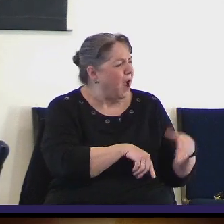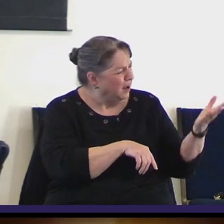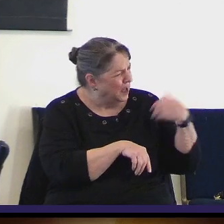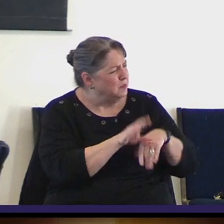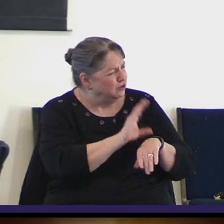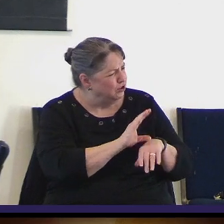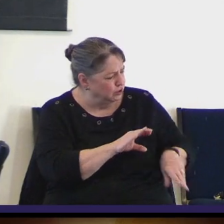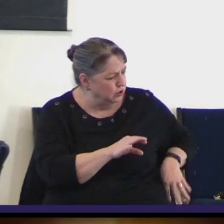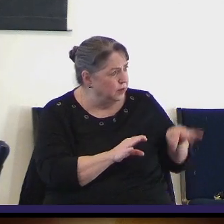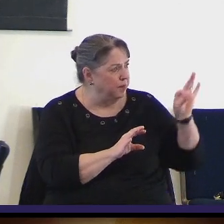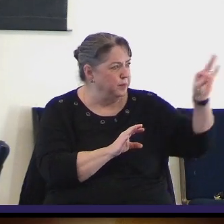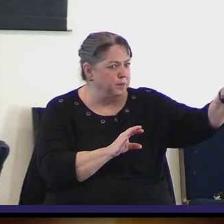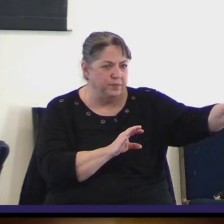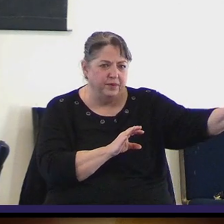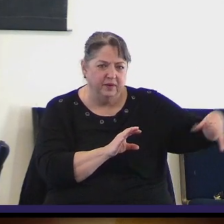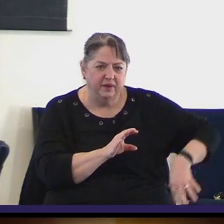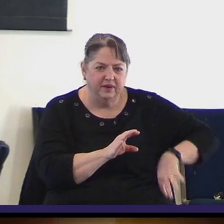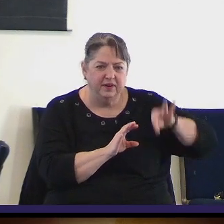Thank you.